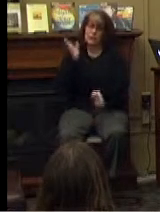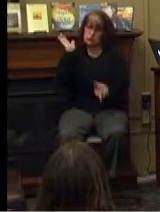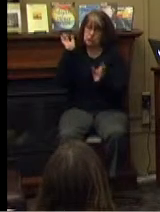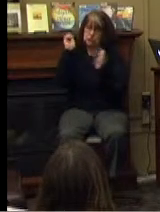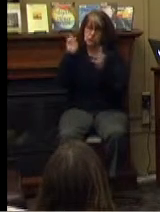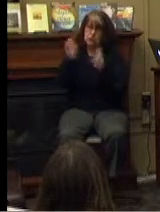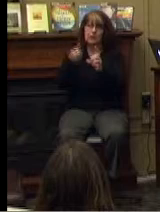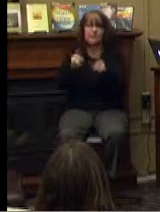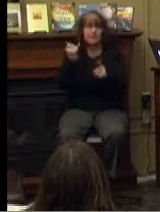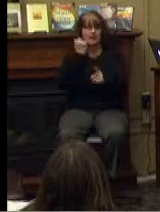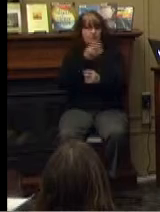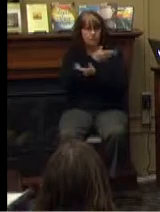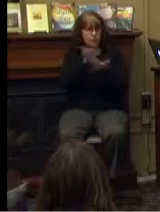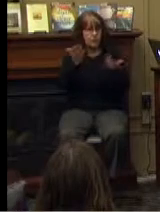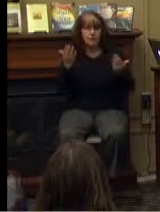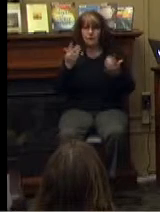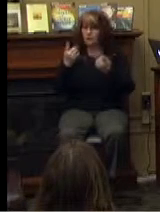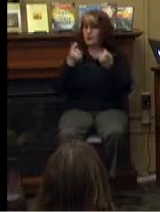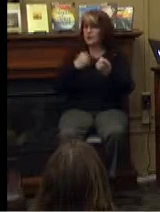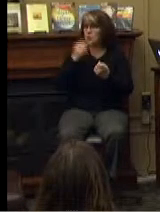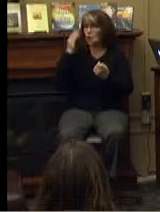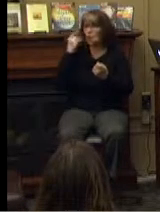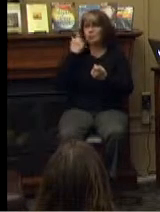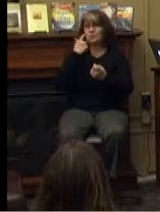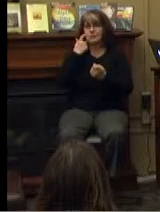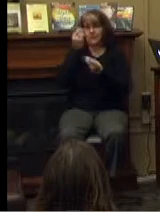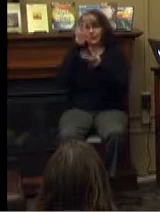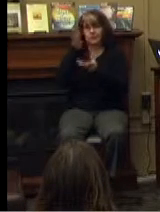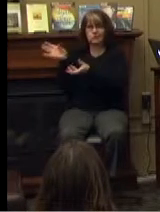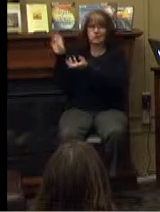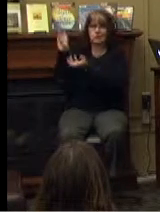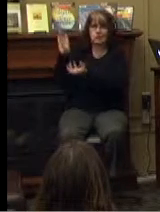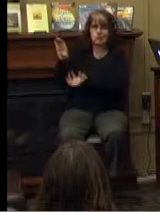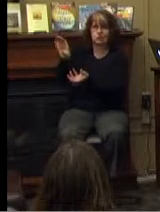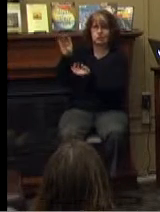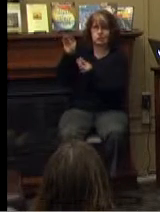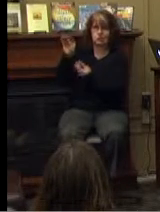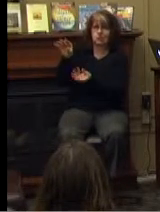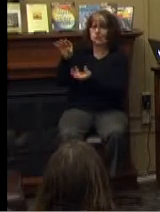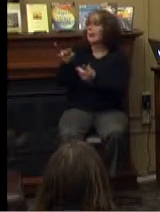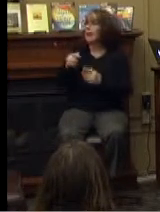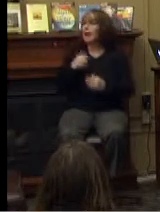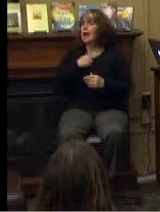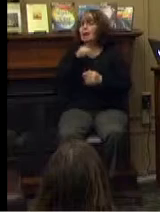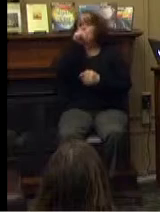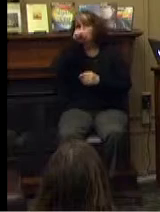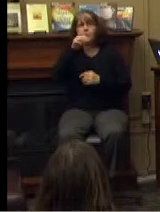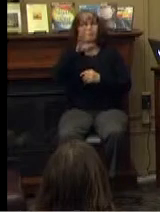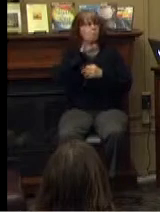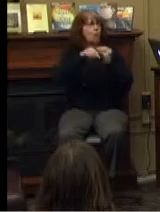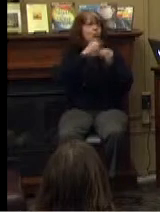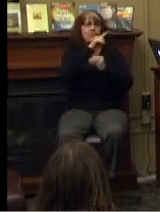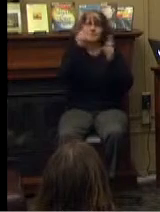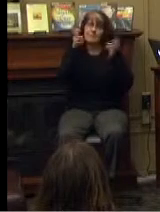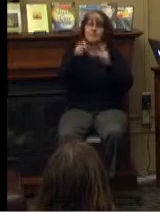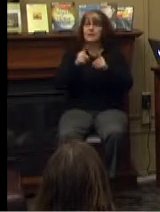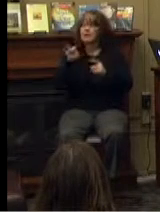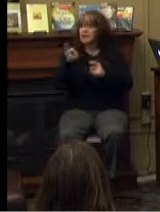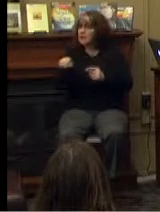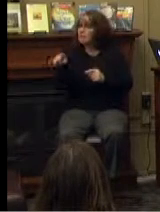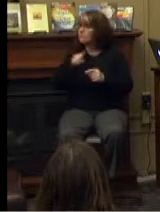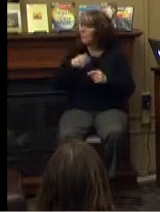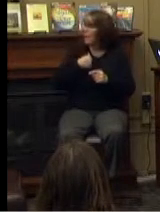there are questions, I know I gave you a lot of information. I love talking to people about this stuff, but anybody have any